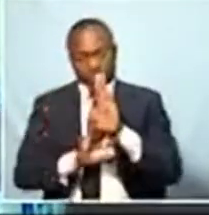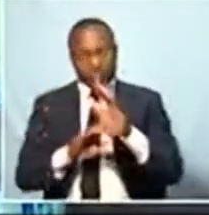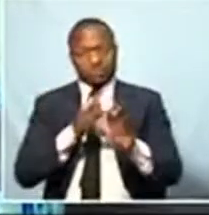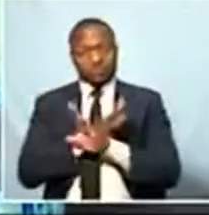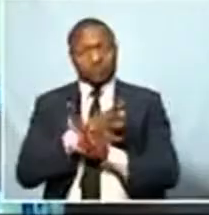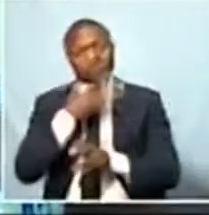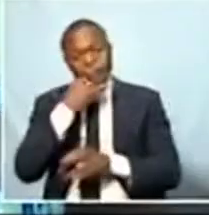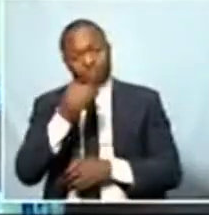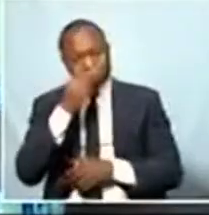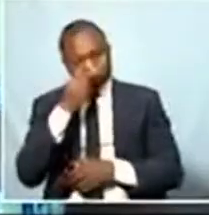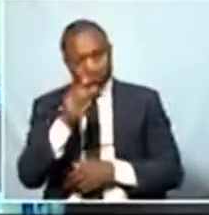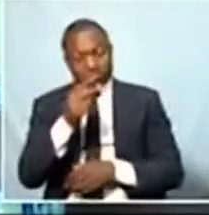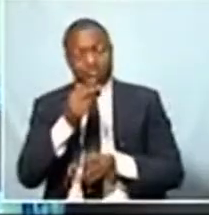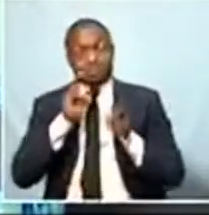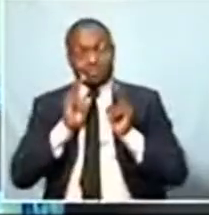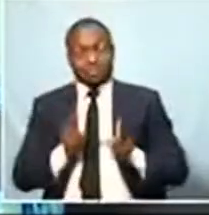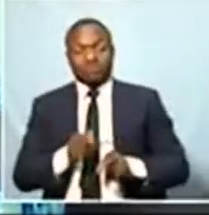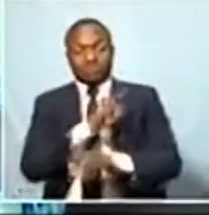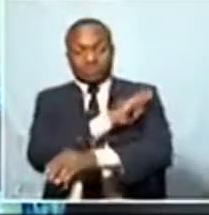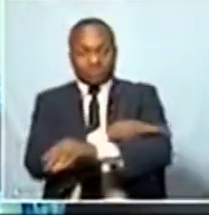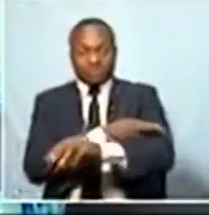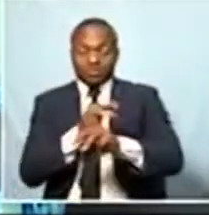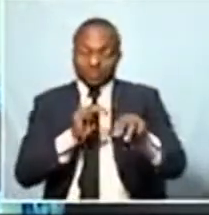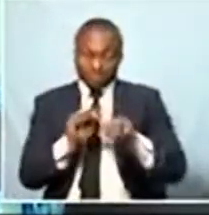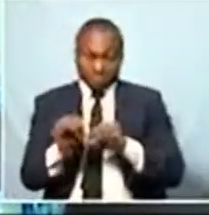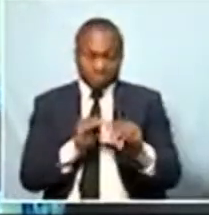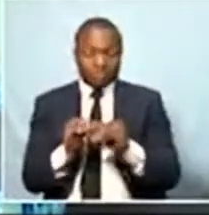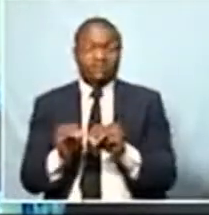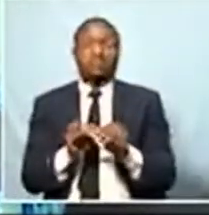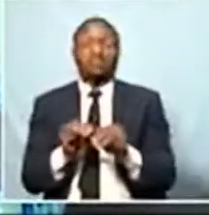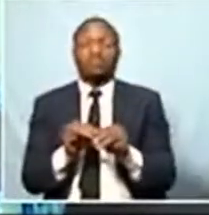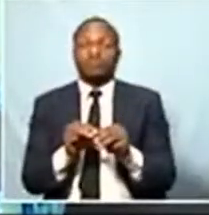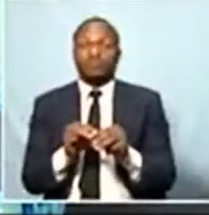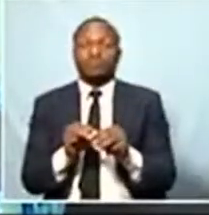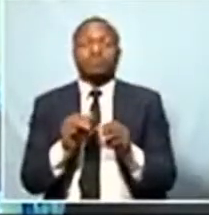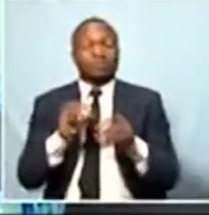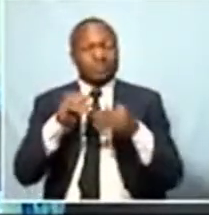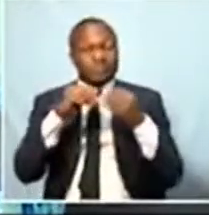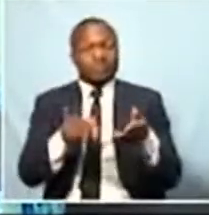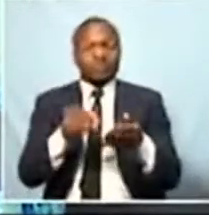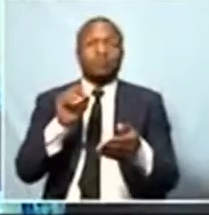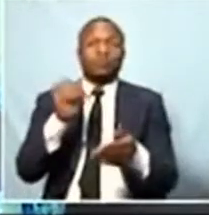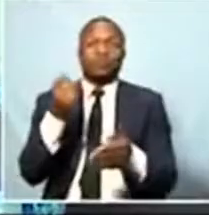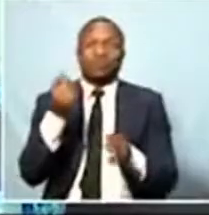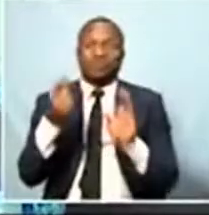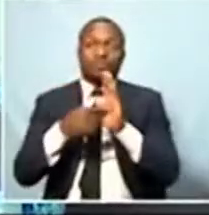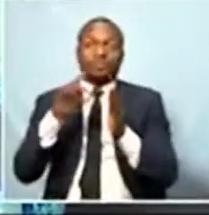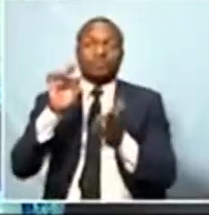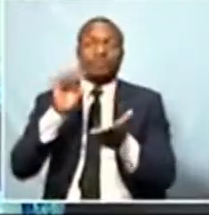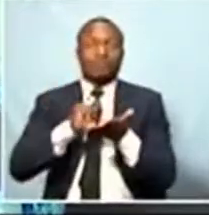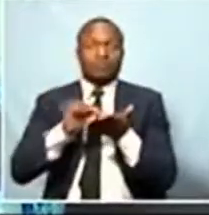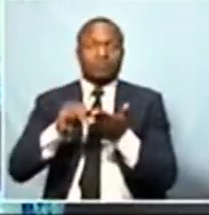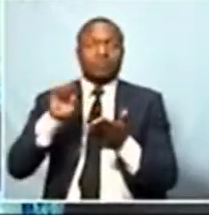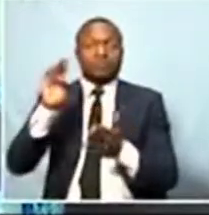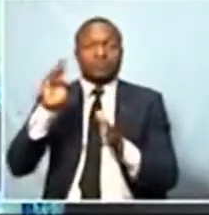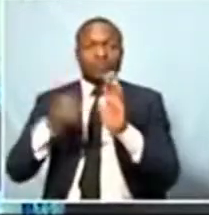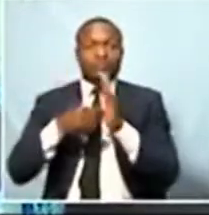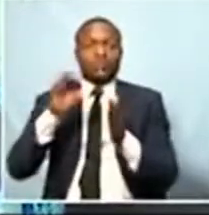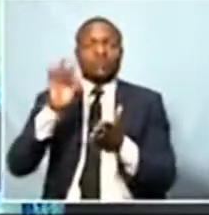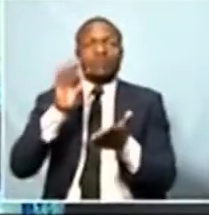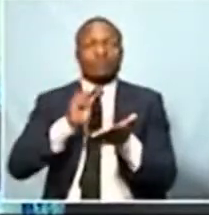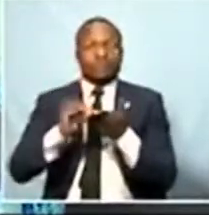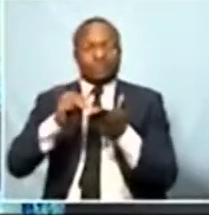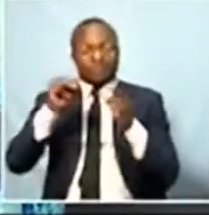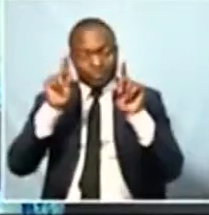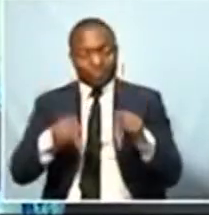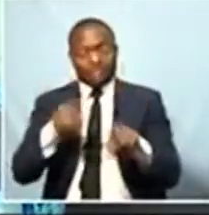notes that the Human Resource Management Program has been allocated 11.8 million kwacha, with 7.9 million for